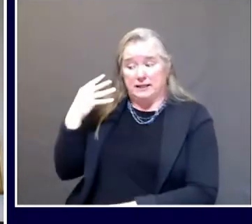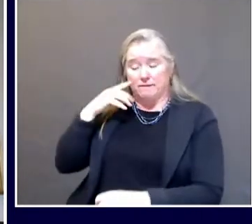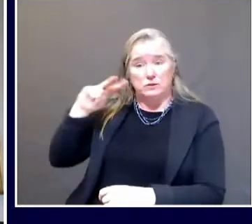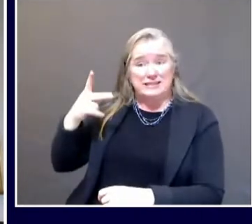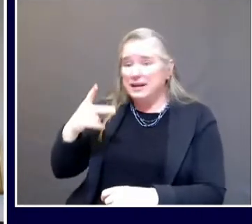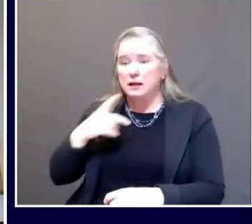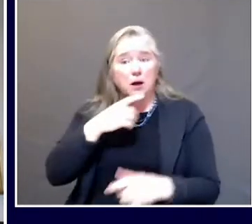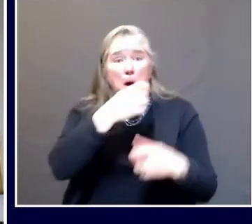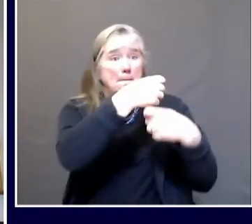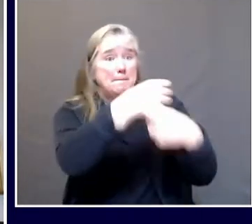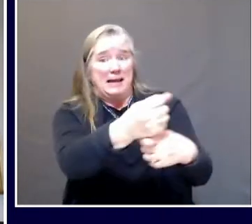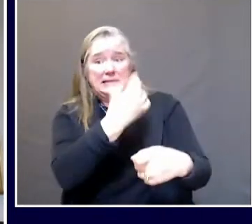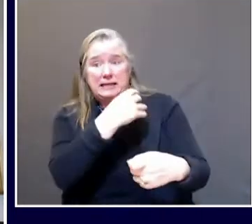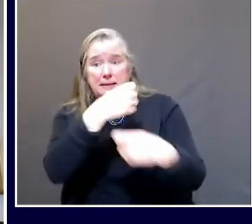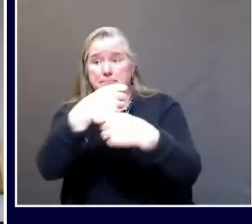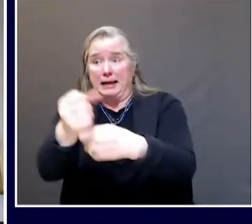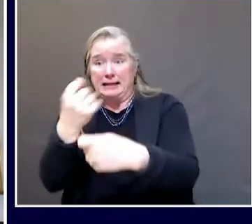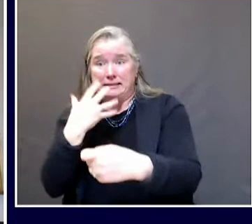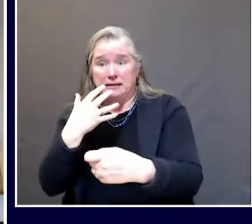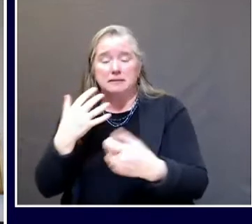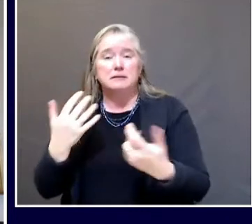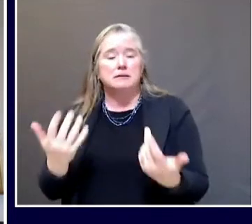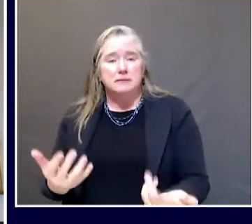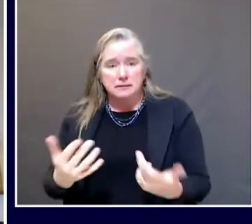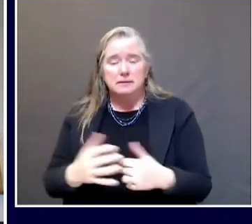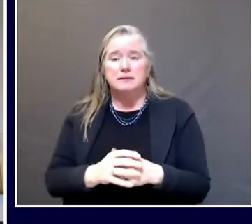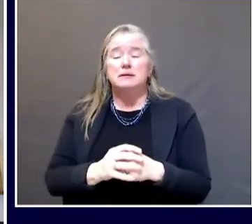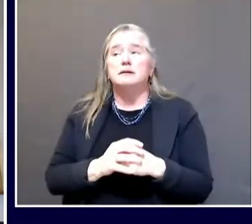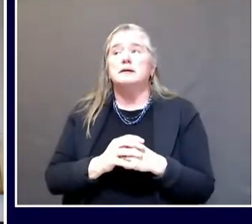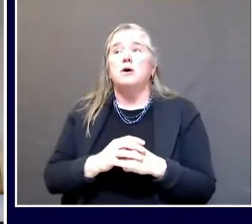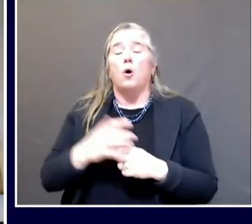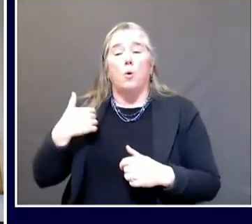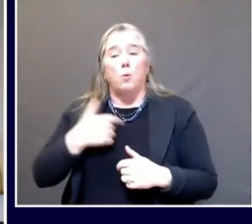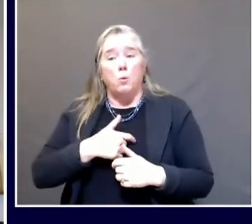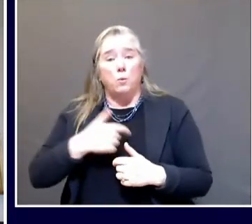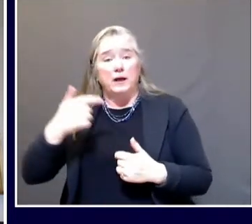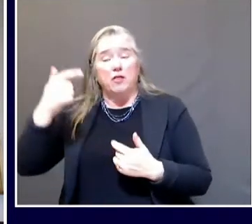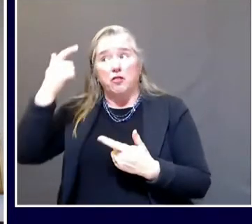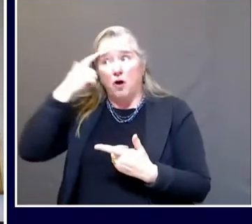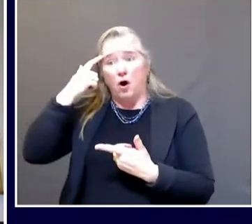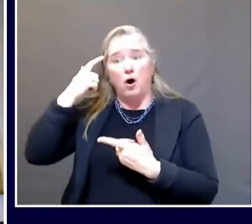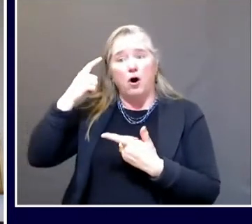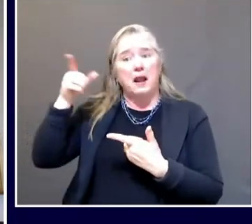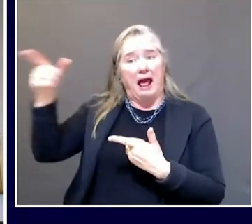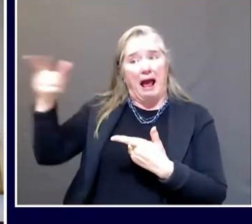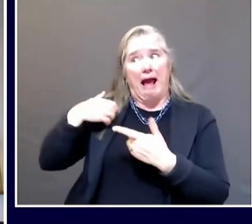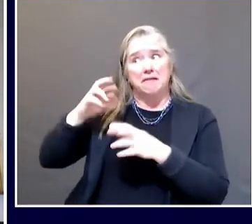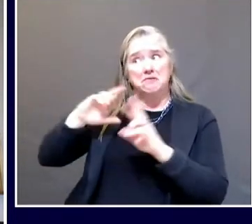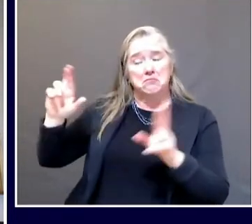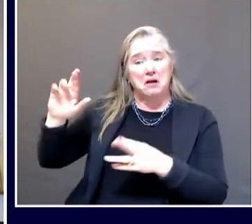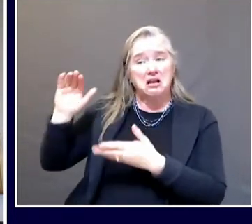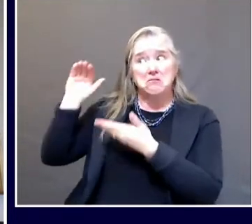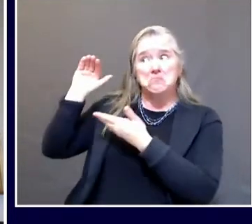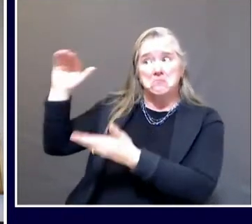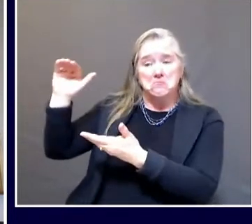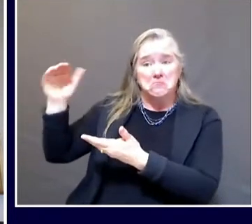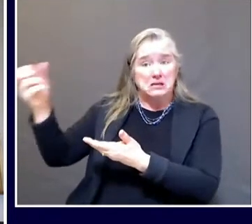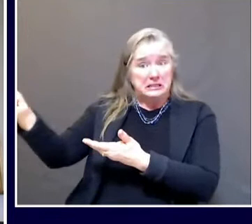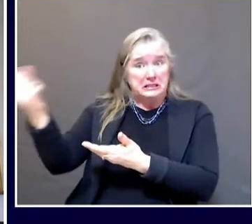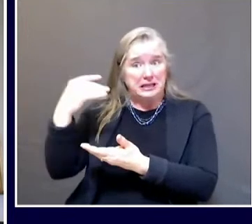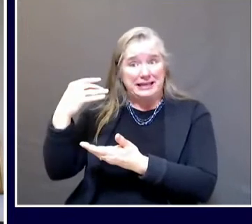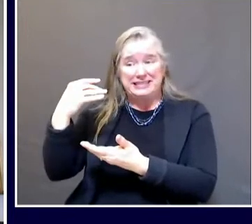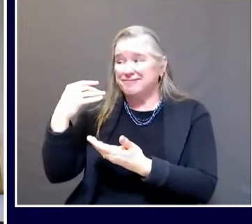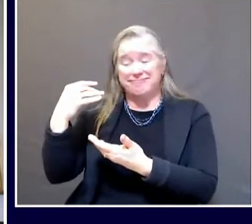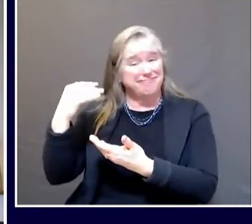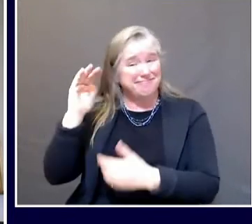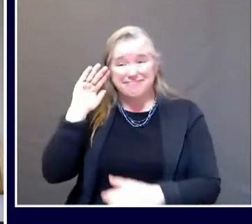may have started coming into states from clearing out the shelves may not happen. We have just